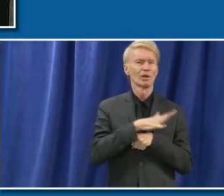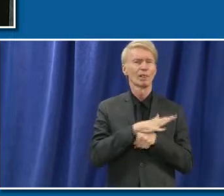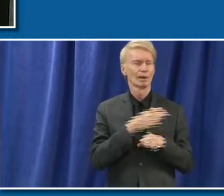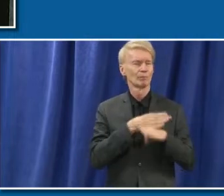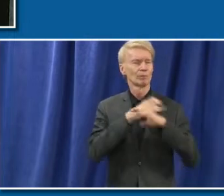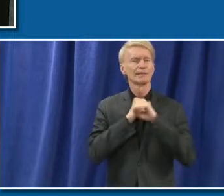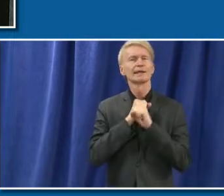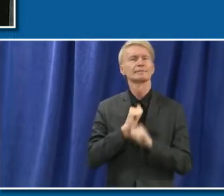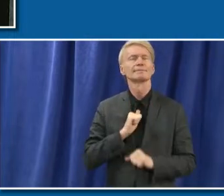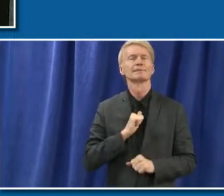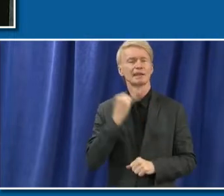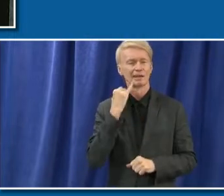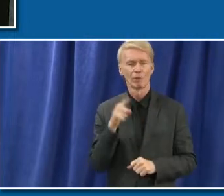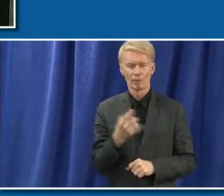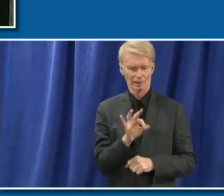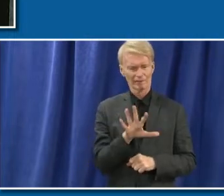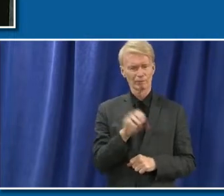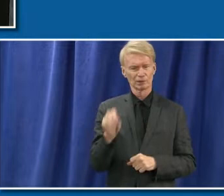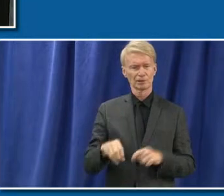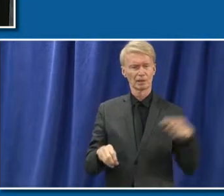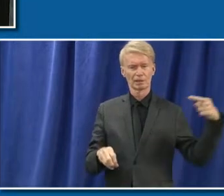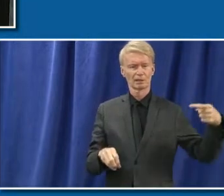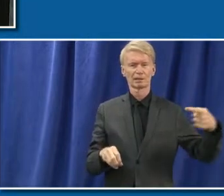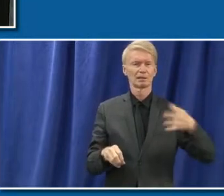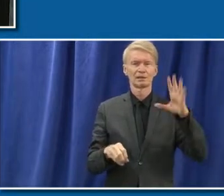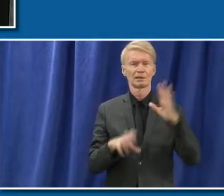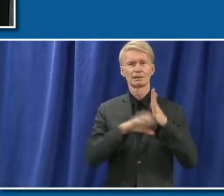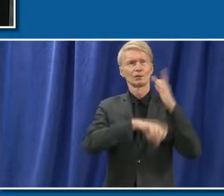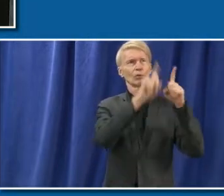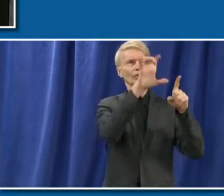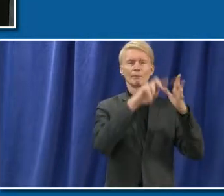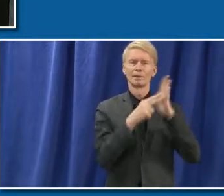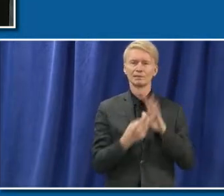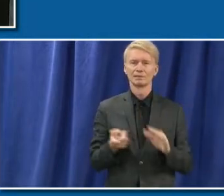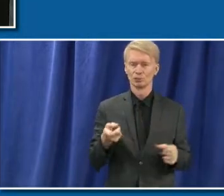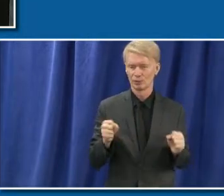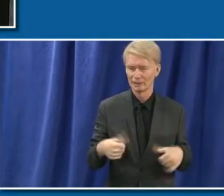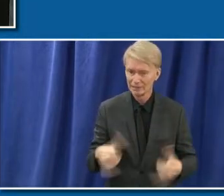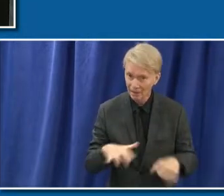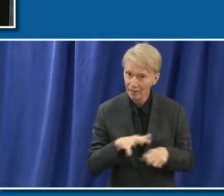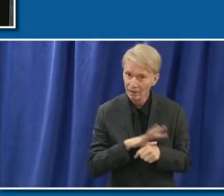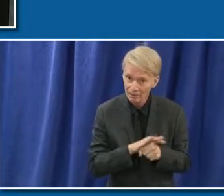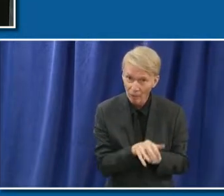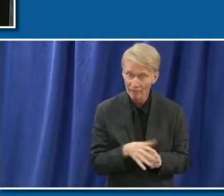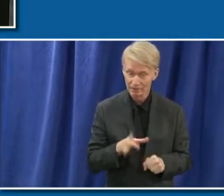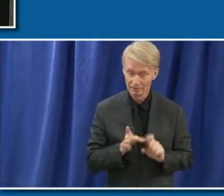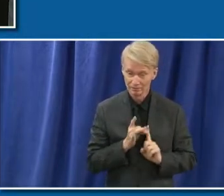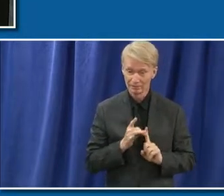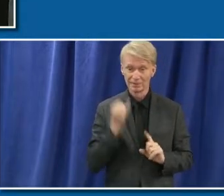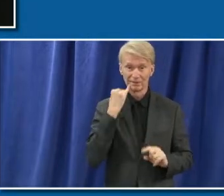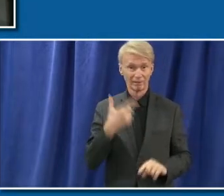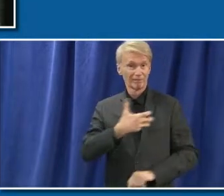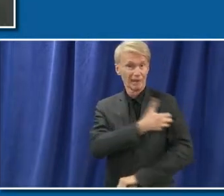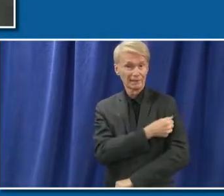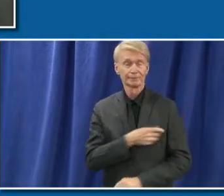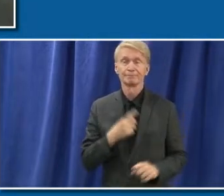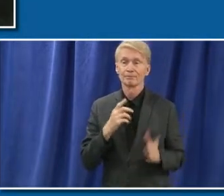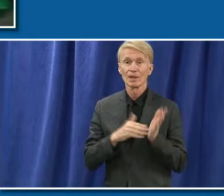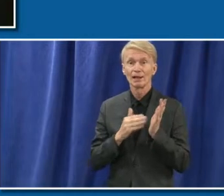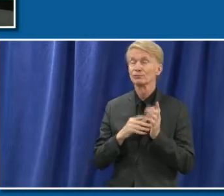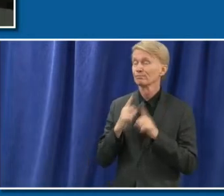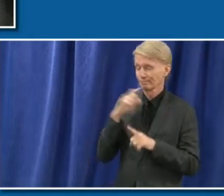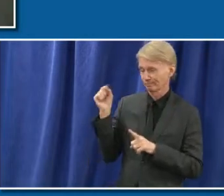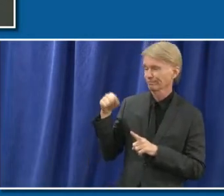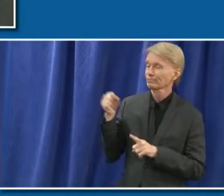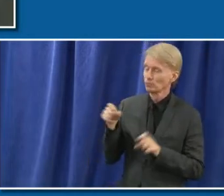it's 95% effective? That means you could still get COVID even if you've gotten the vaccine? Dr. Robinson? Yes, you can still get COVID even if